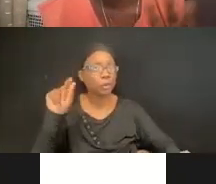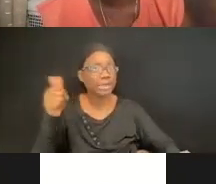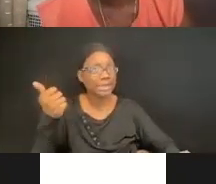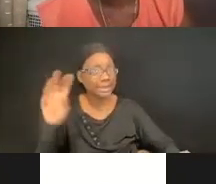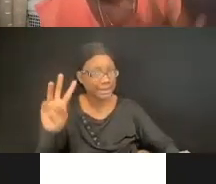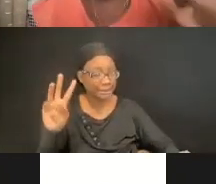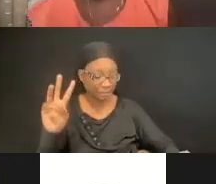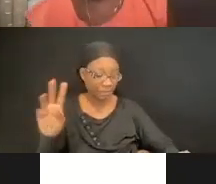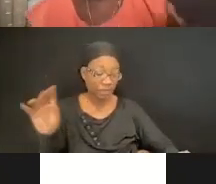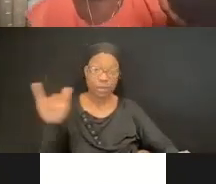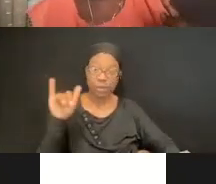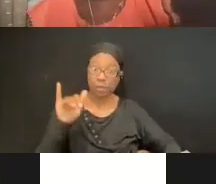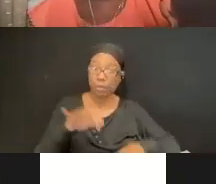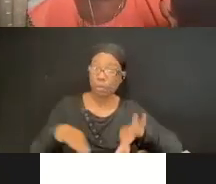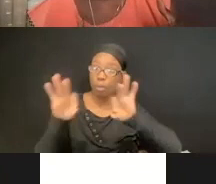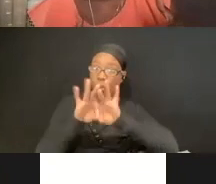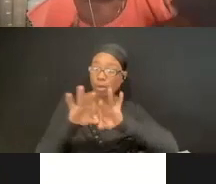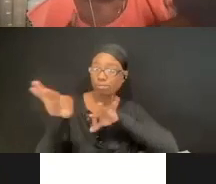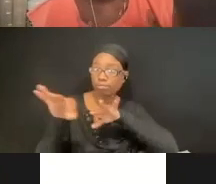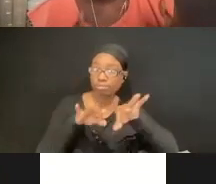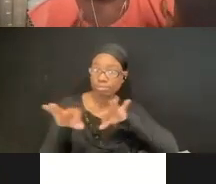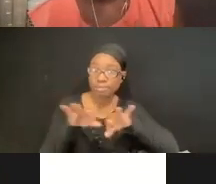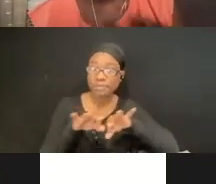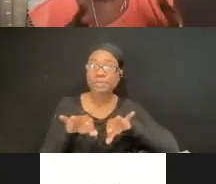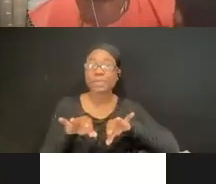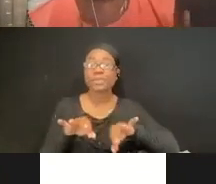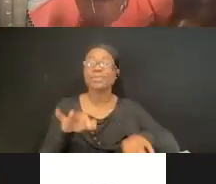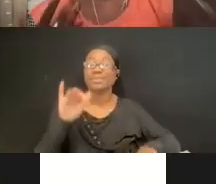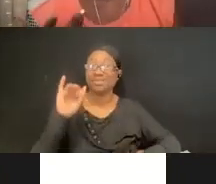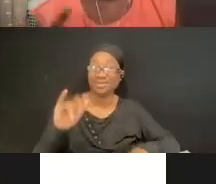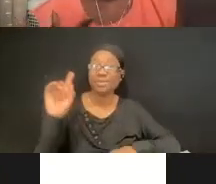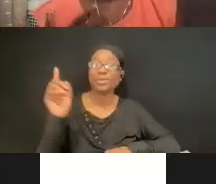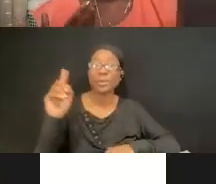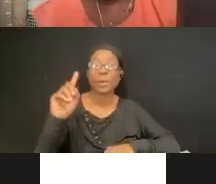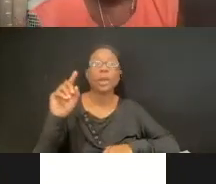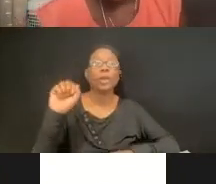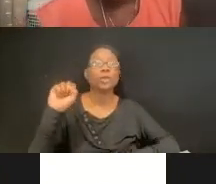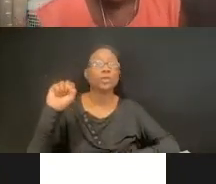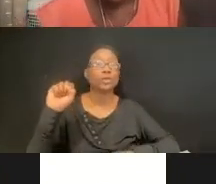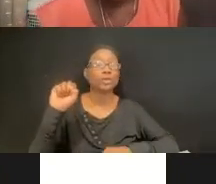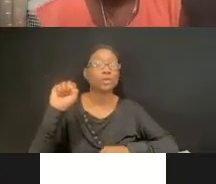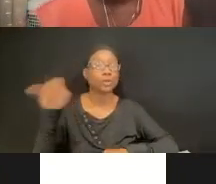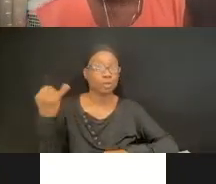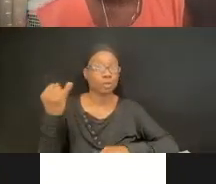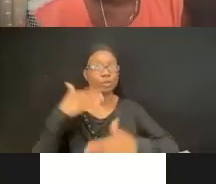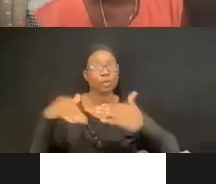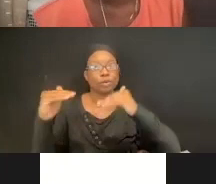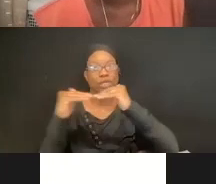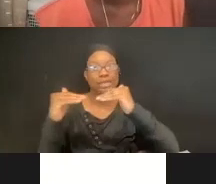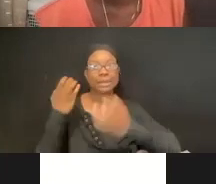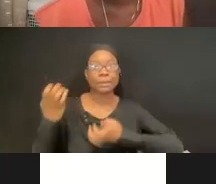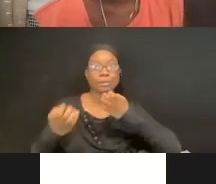is where or when the social justice emotional response collective kind of became a thing.